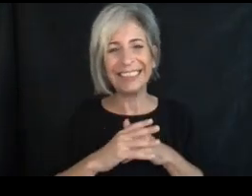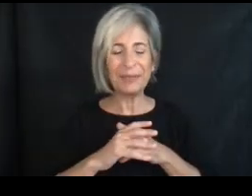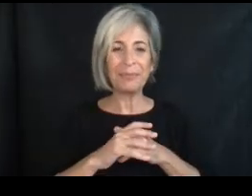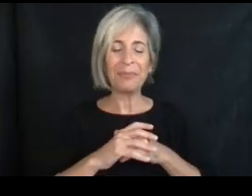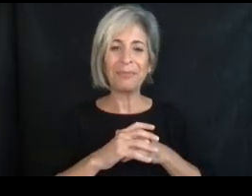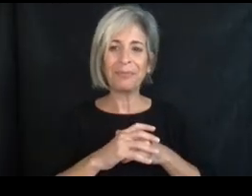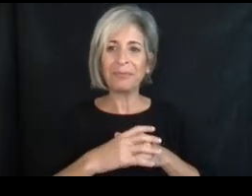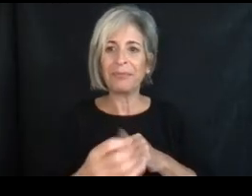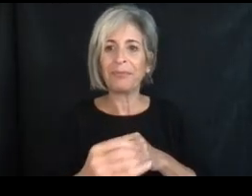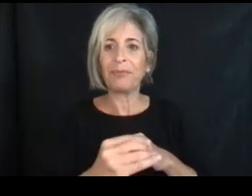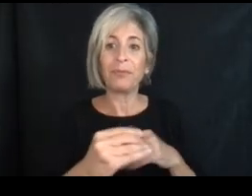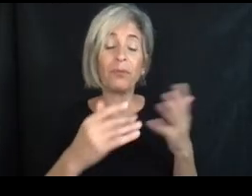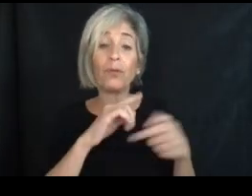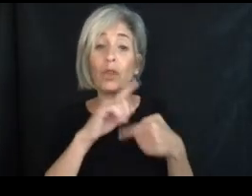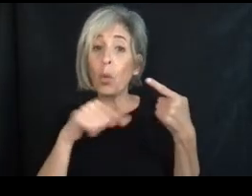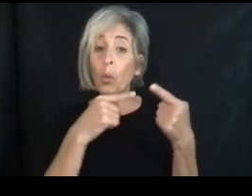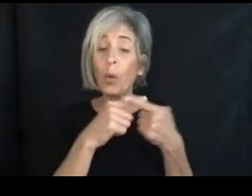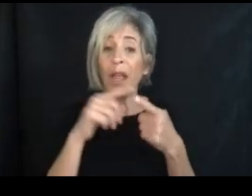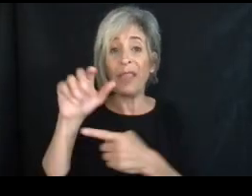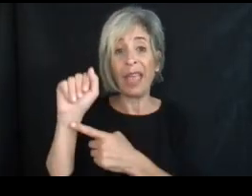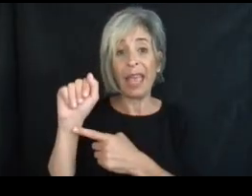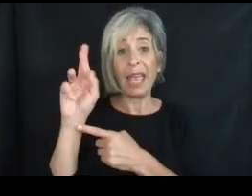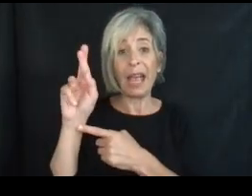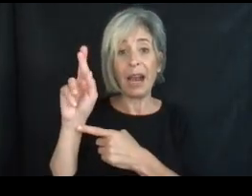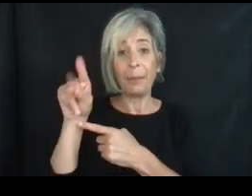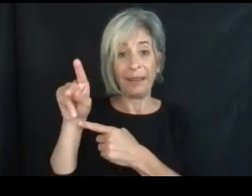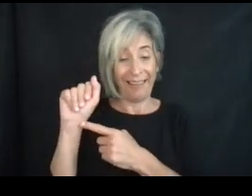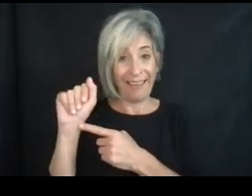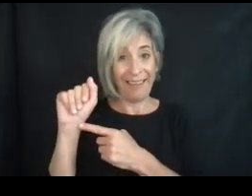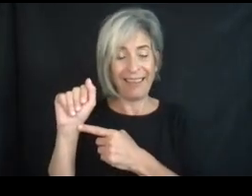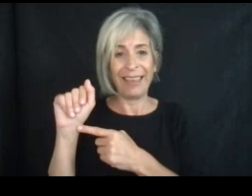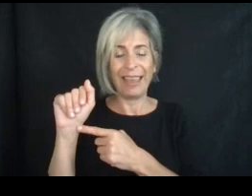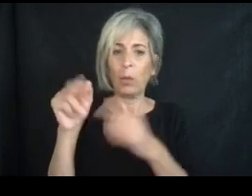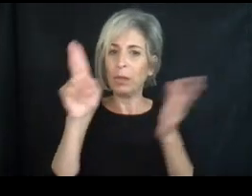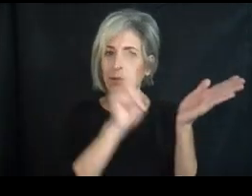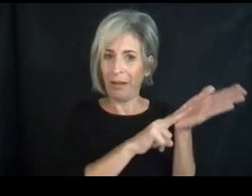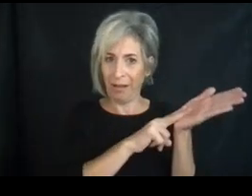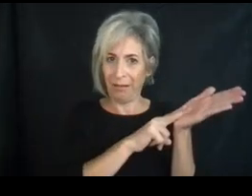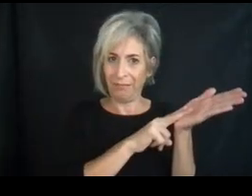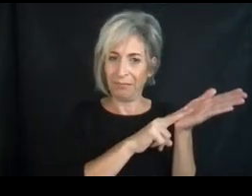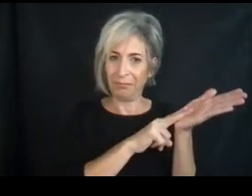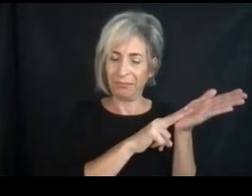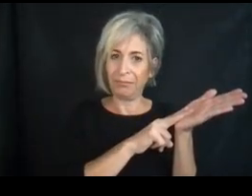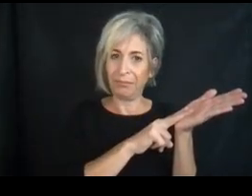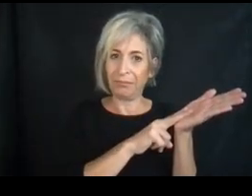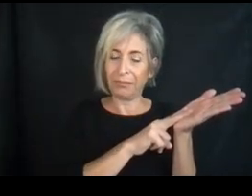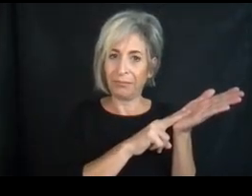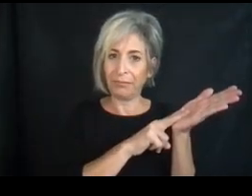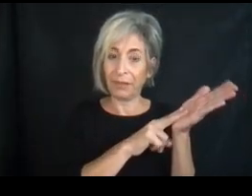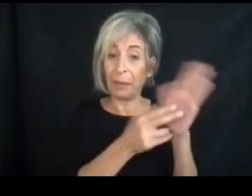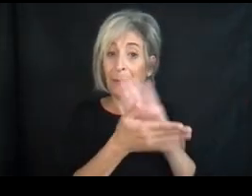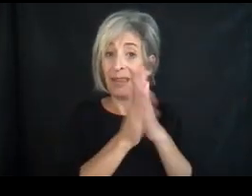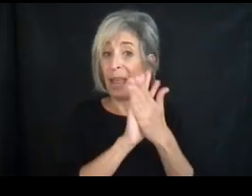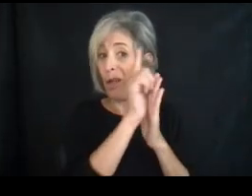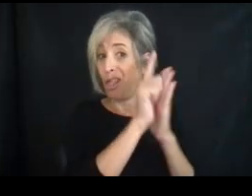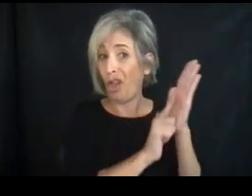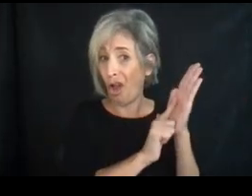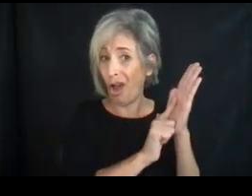So when the American Rescue Plan Act was signed into law back